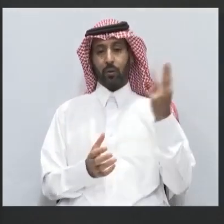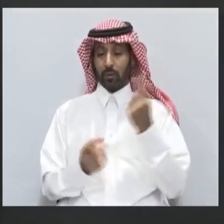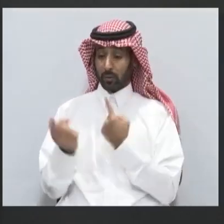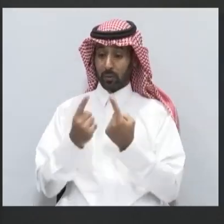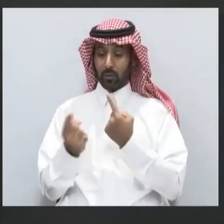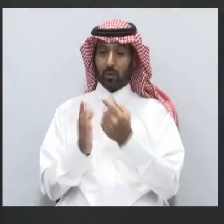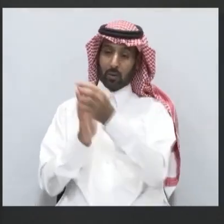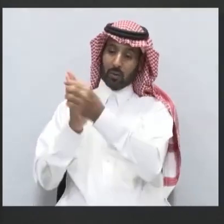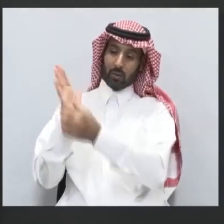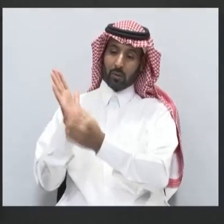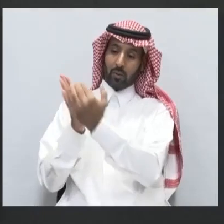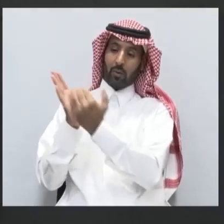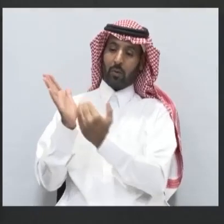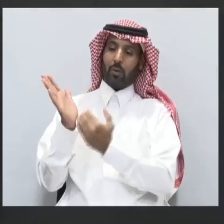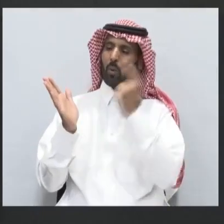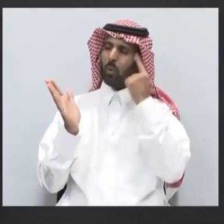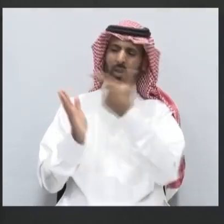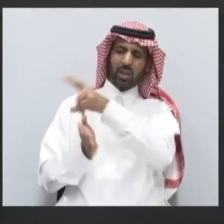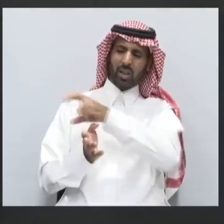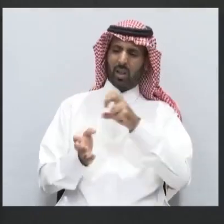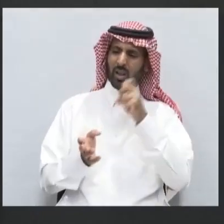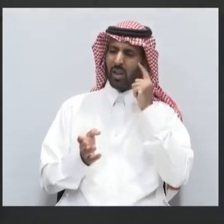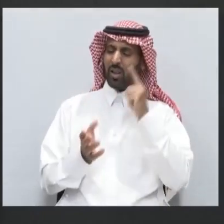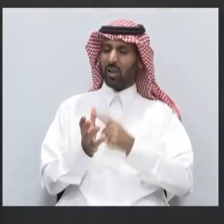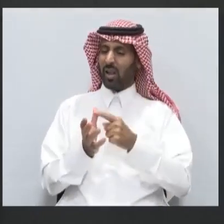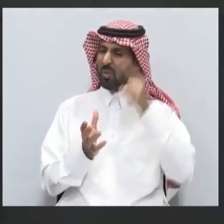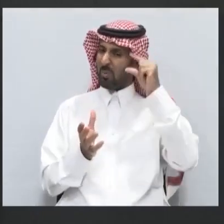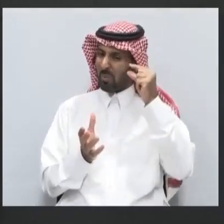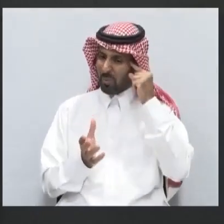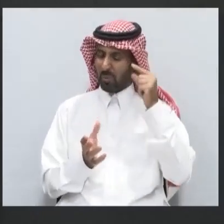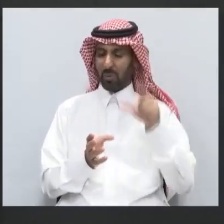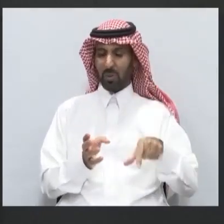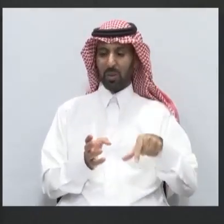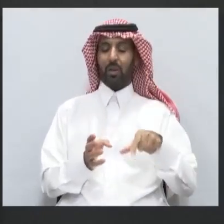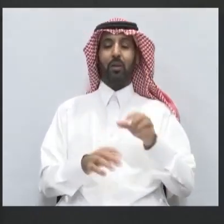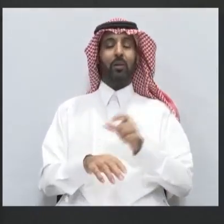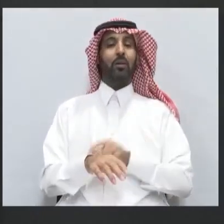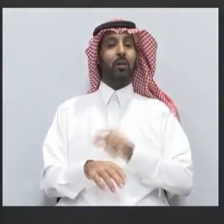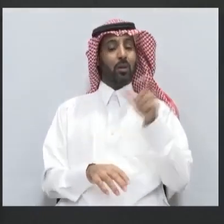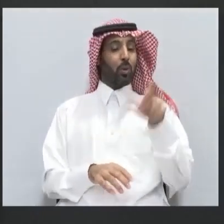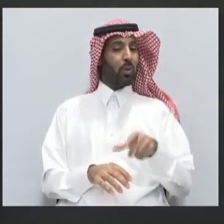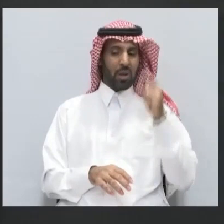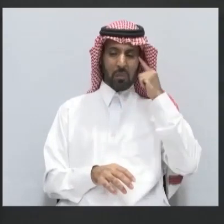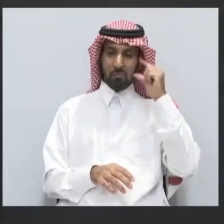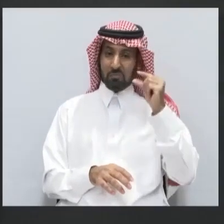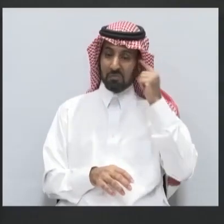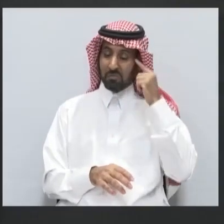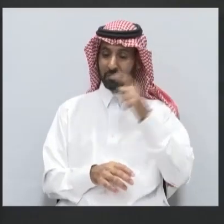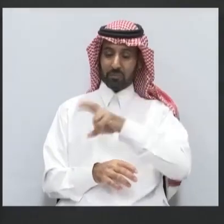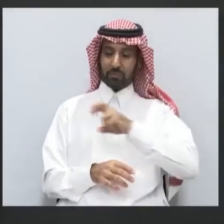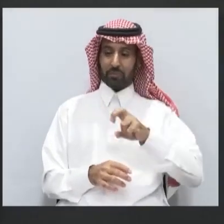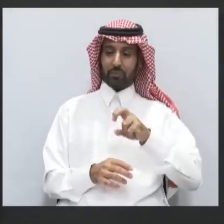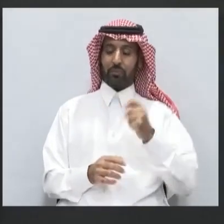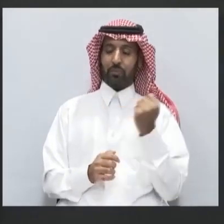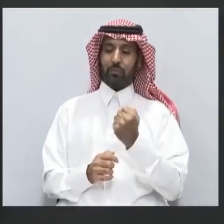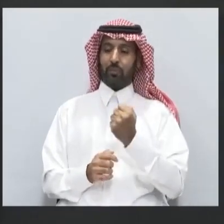the articles. Which criminal do you think is the most foolish? After reading them, I will be asking you this question again.